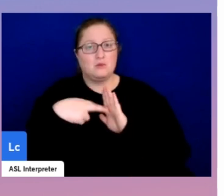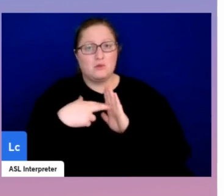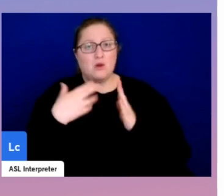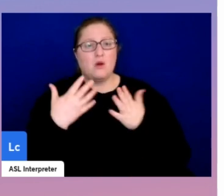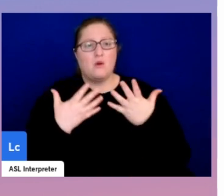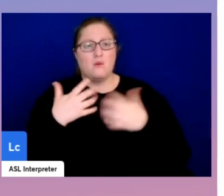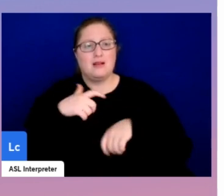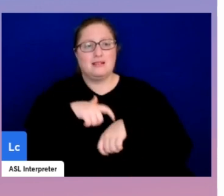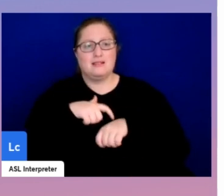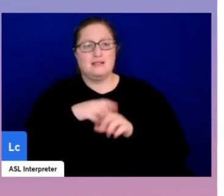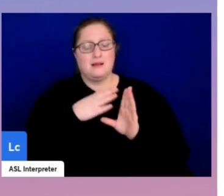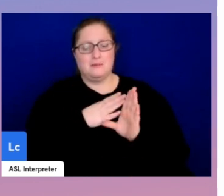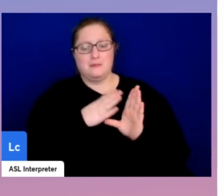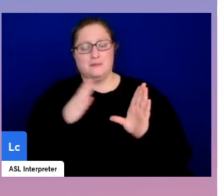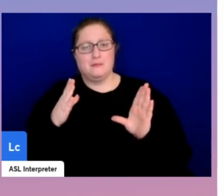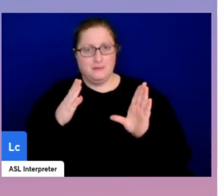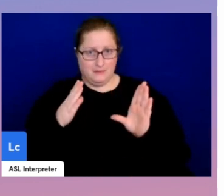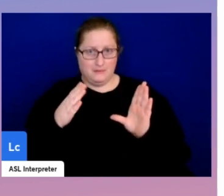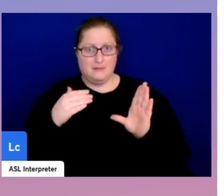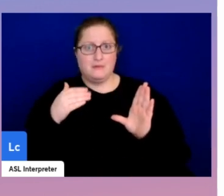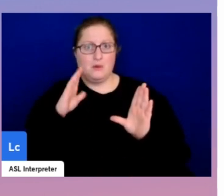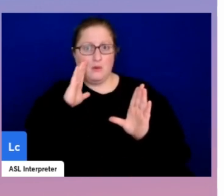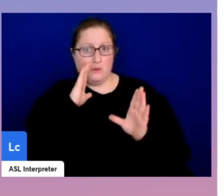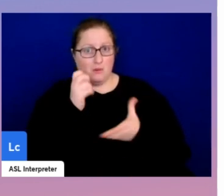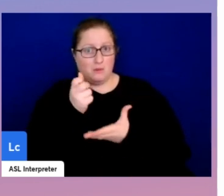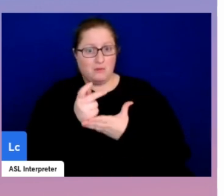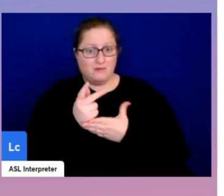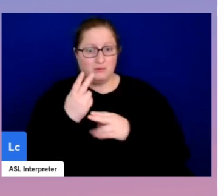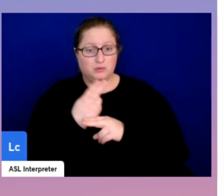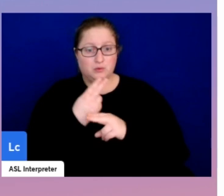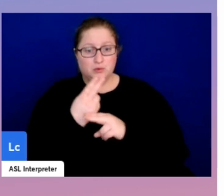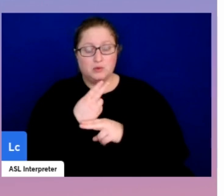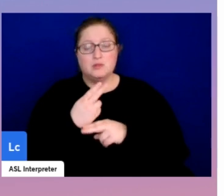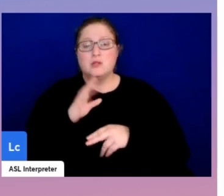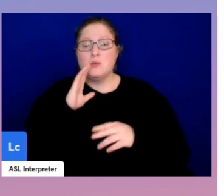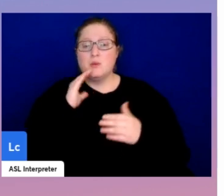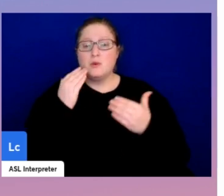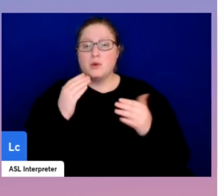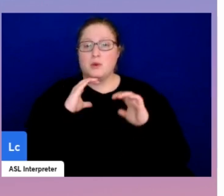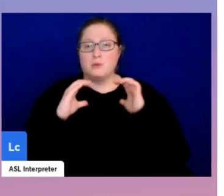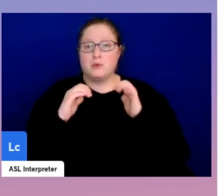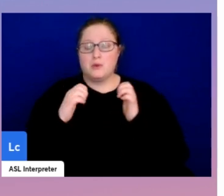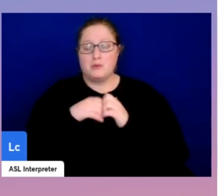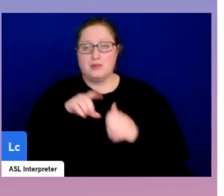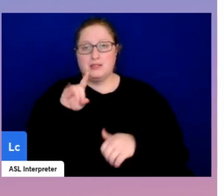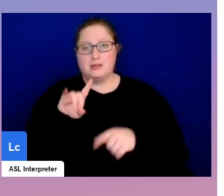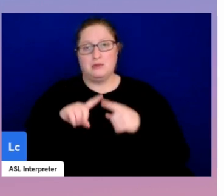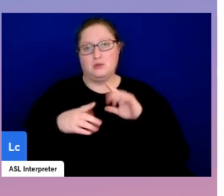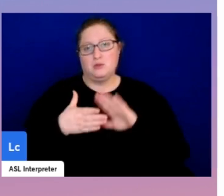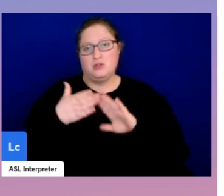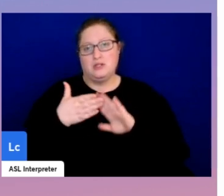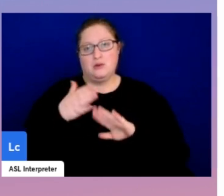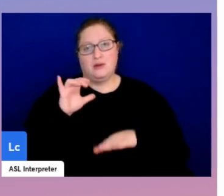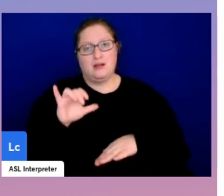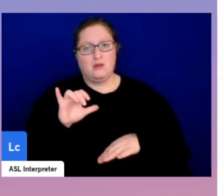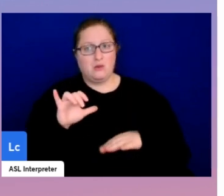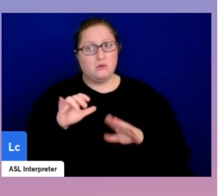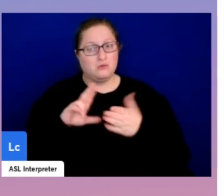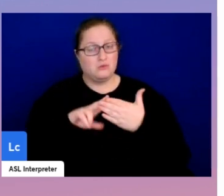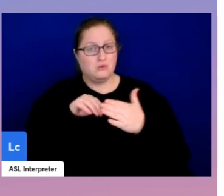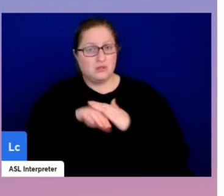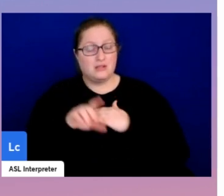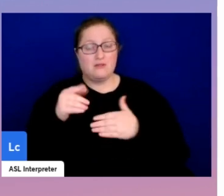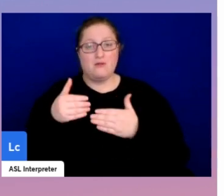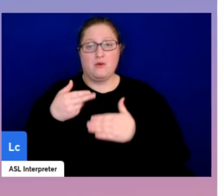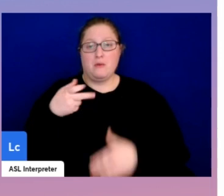these credentials are valid. Vault will then go ahead and communicate with the database to generate those credentials. So for example, in